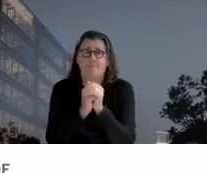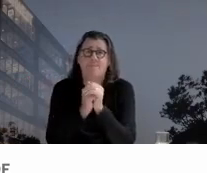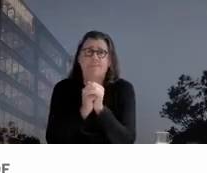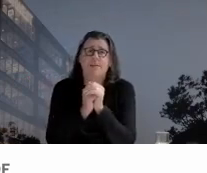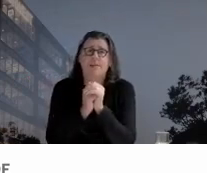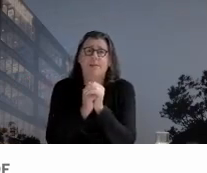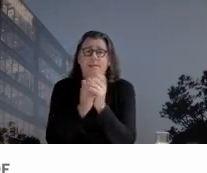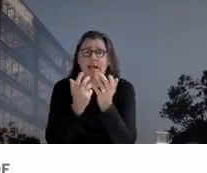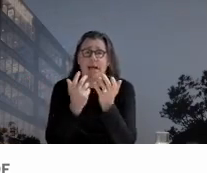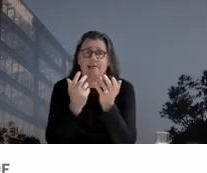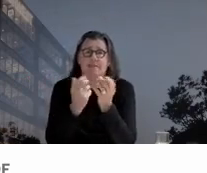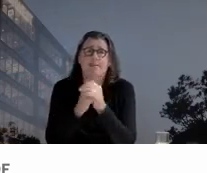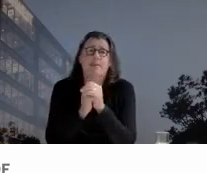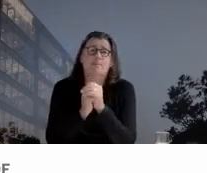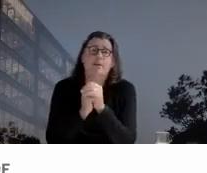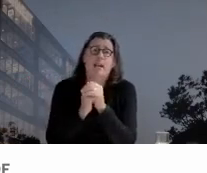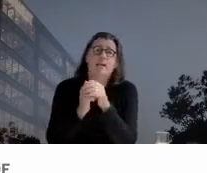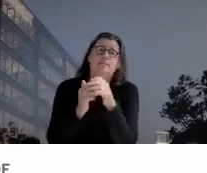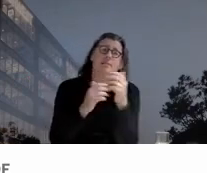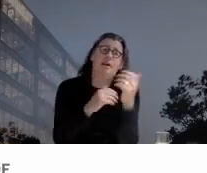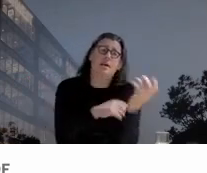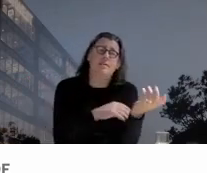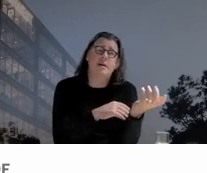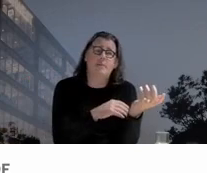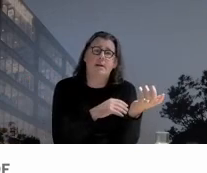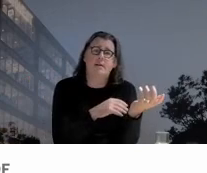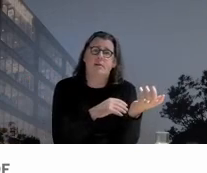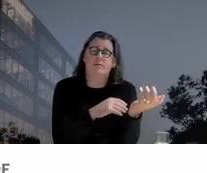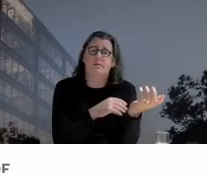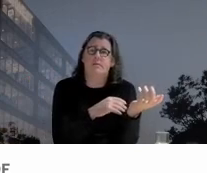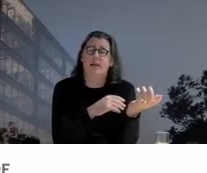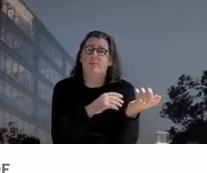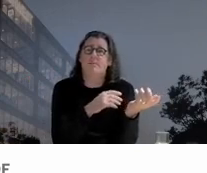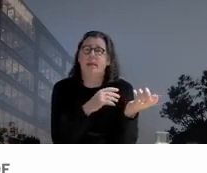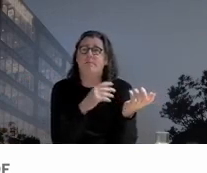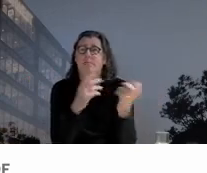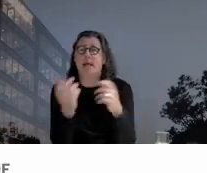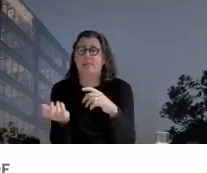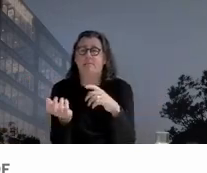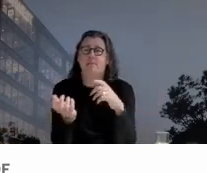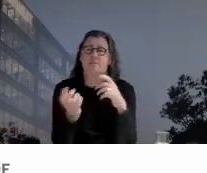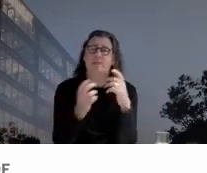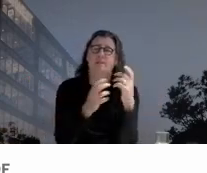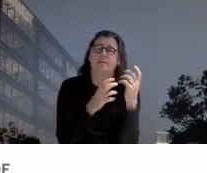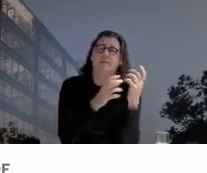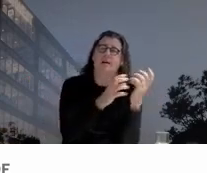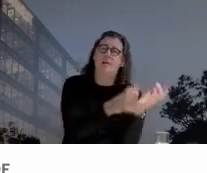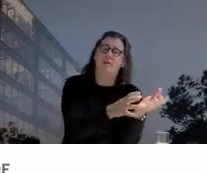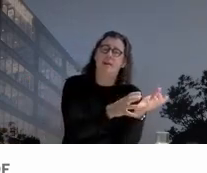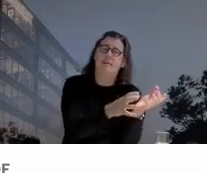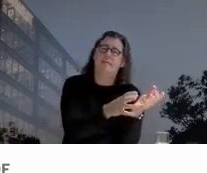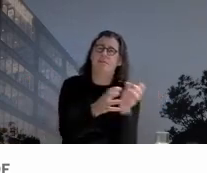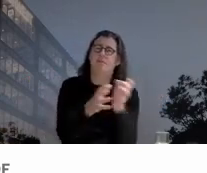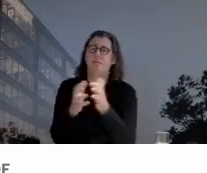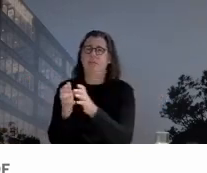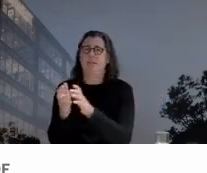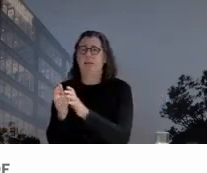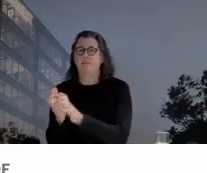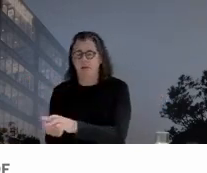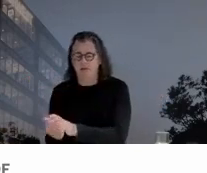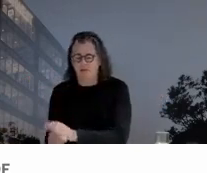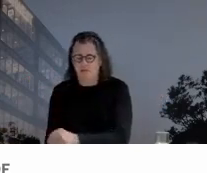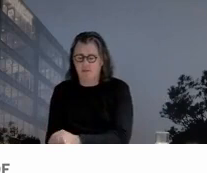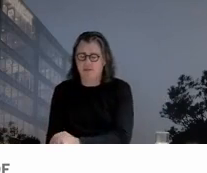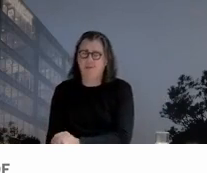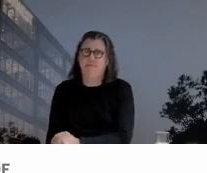first three, is glass. But glass has the highest operating cost. So now we have to balance between operating efficiency